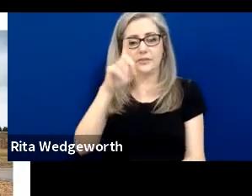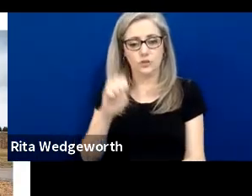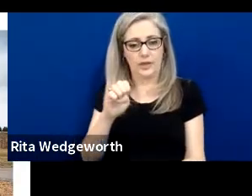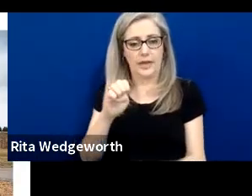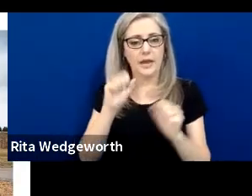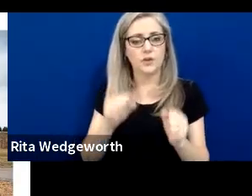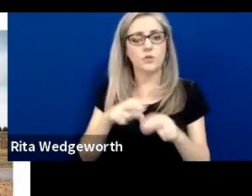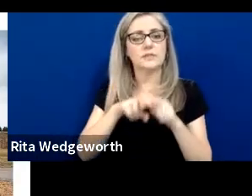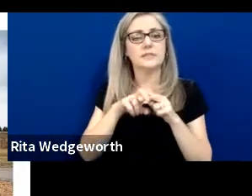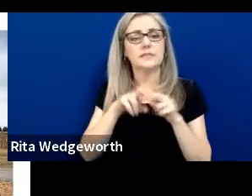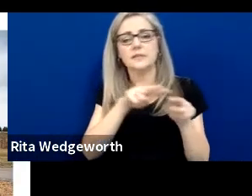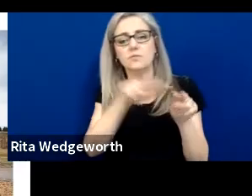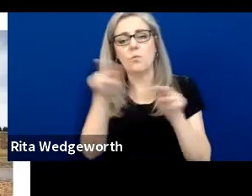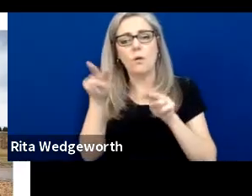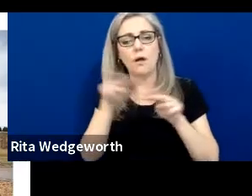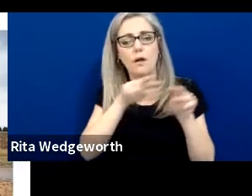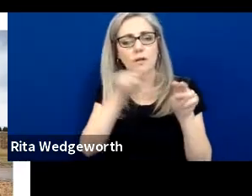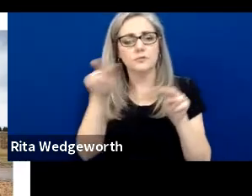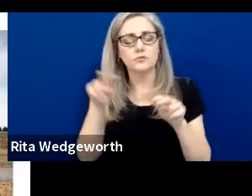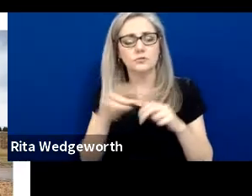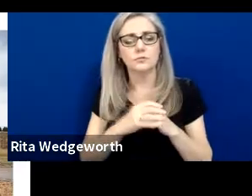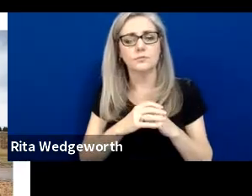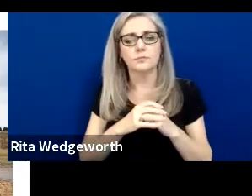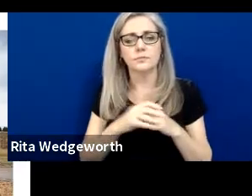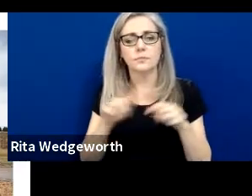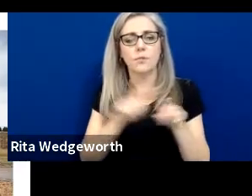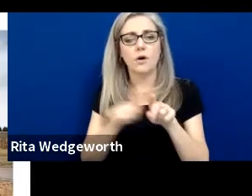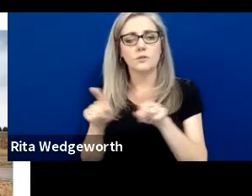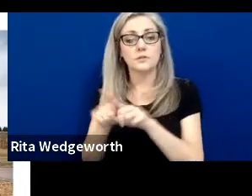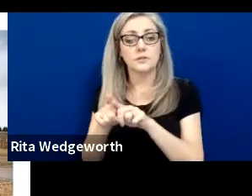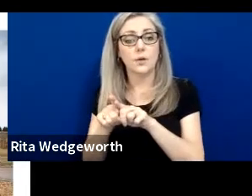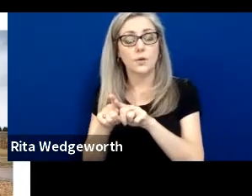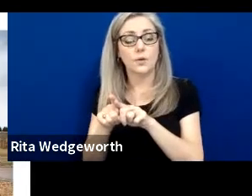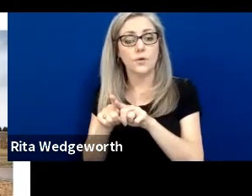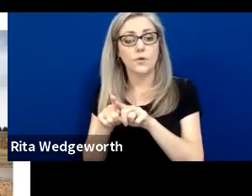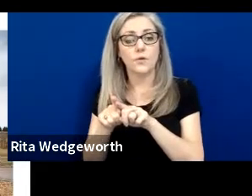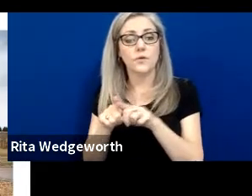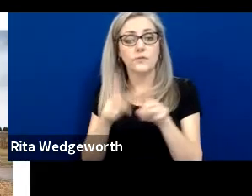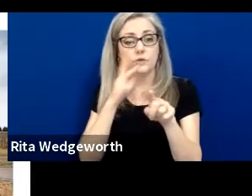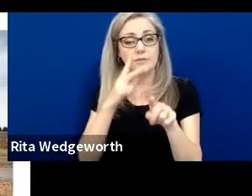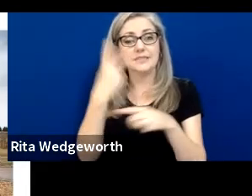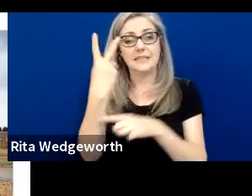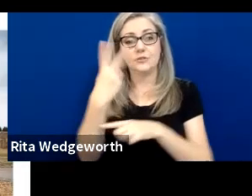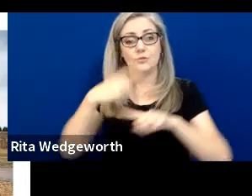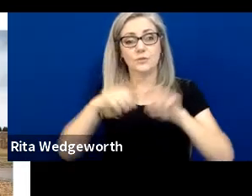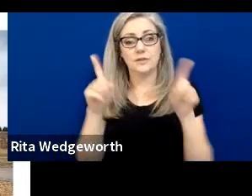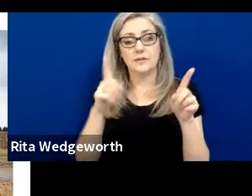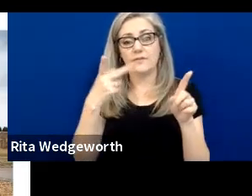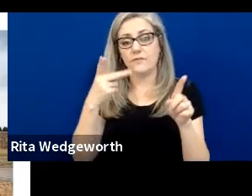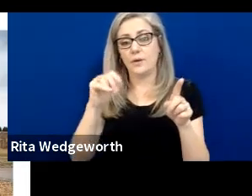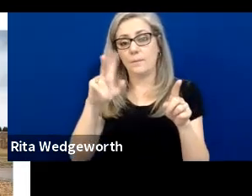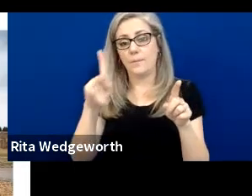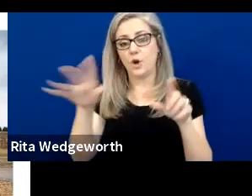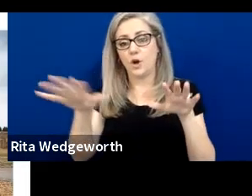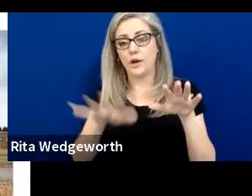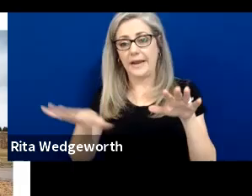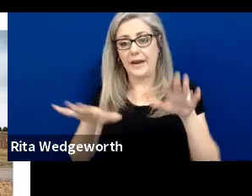playground. And then also looking at the 2 different park options, again, these are